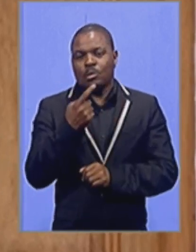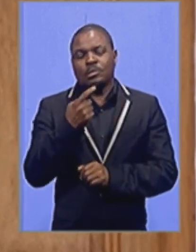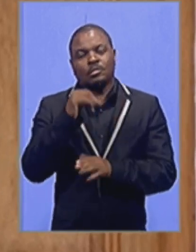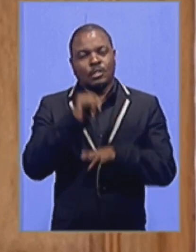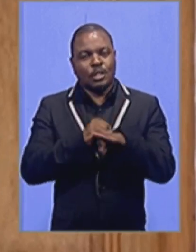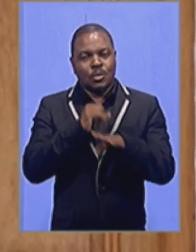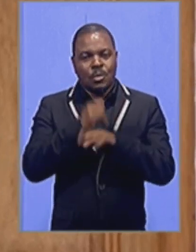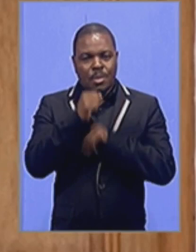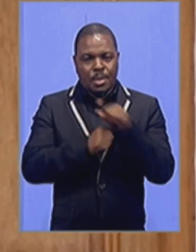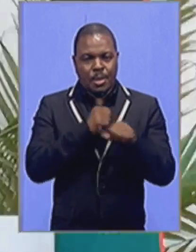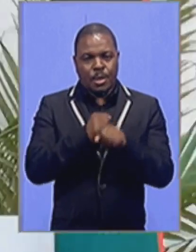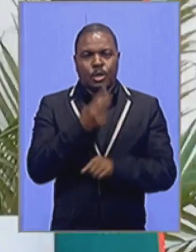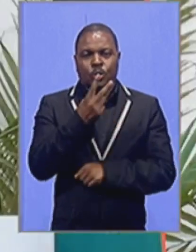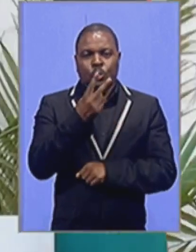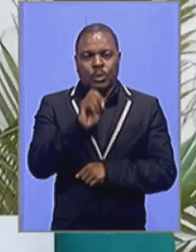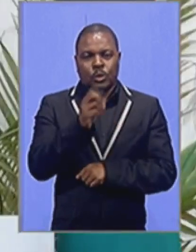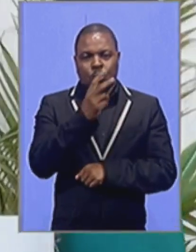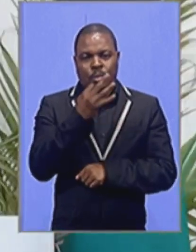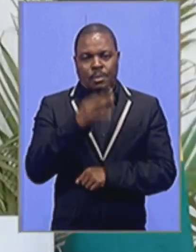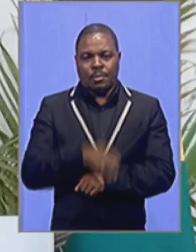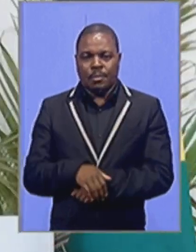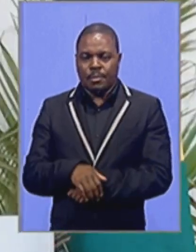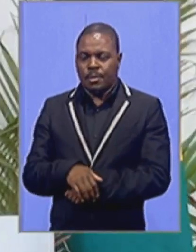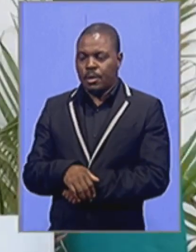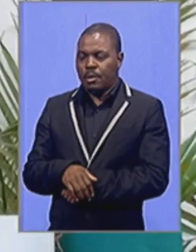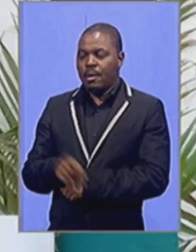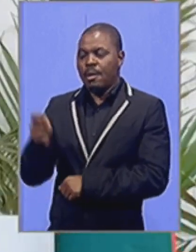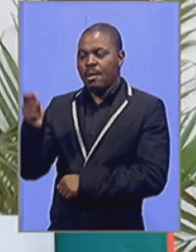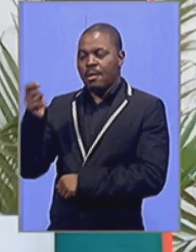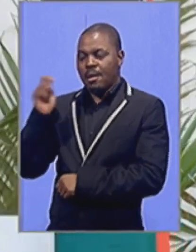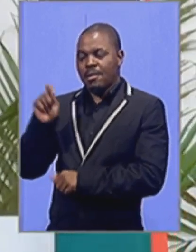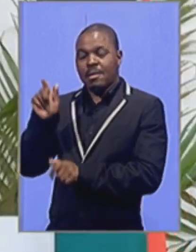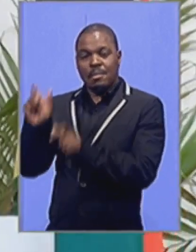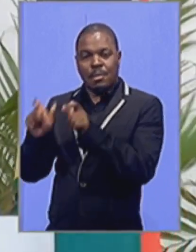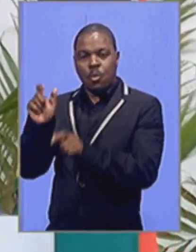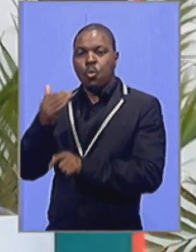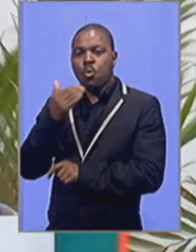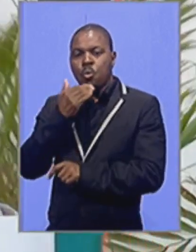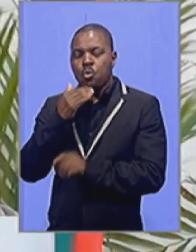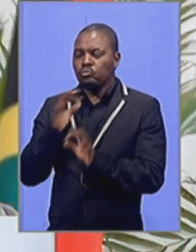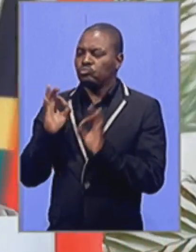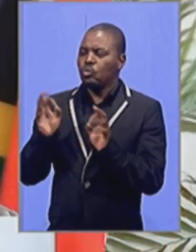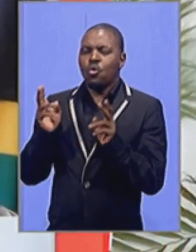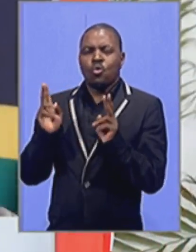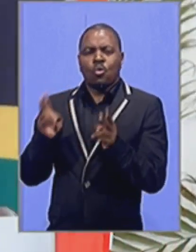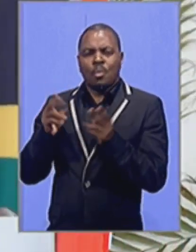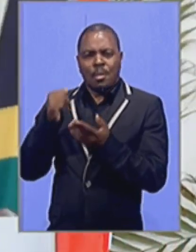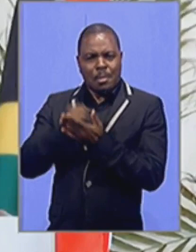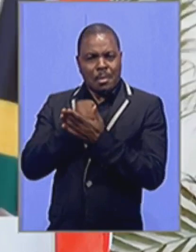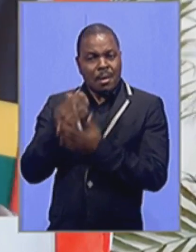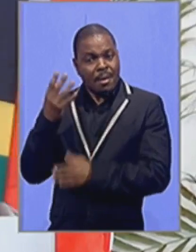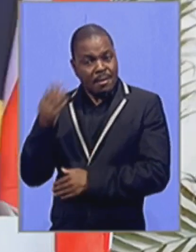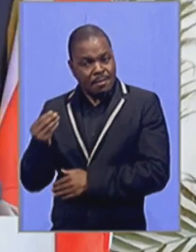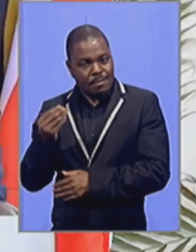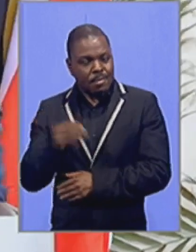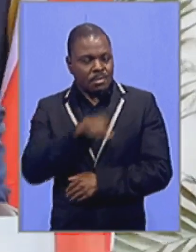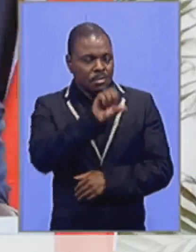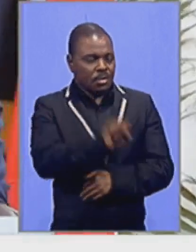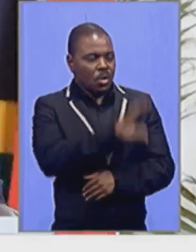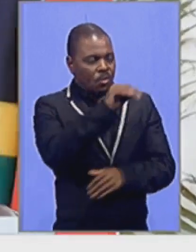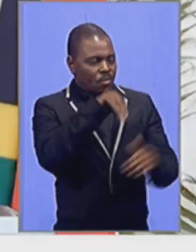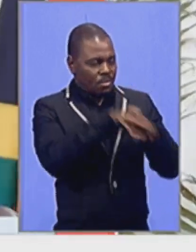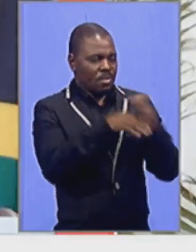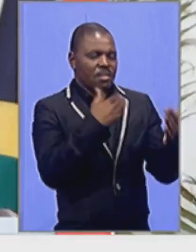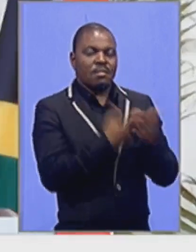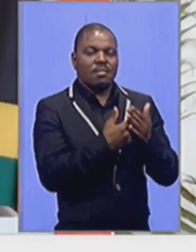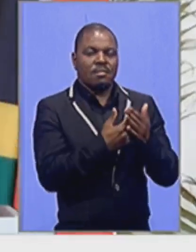in 2023. Kenyans holding ordinary passports will be allowed to enter South Africa on